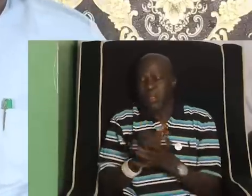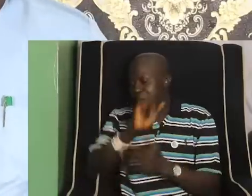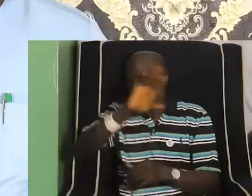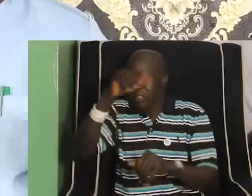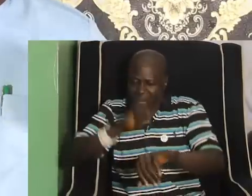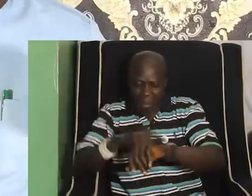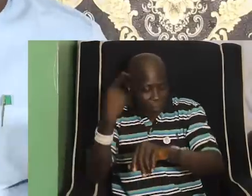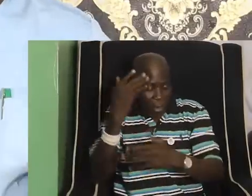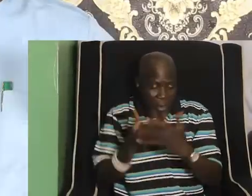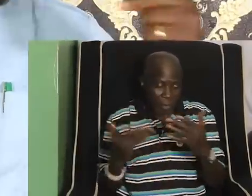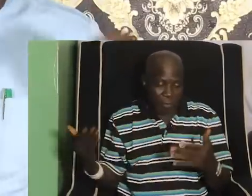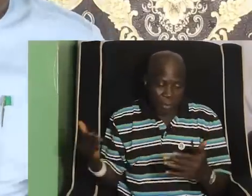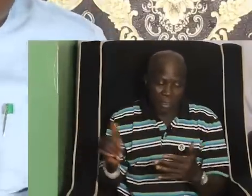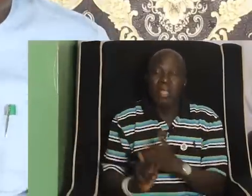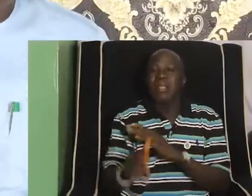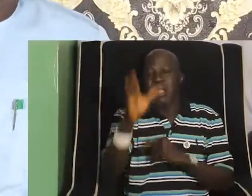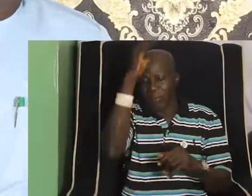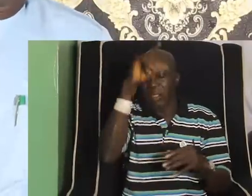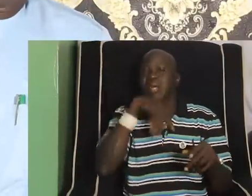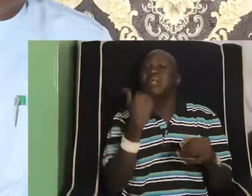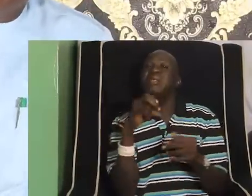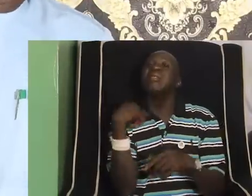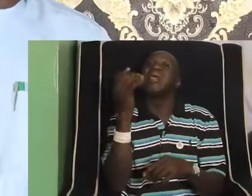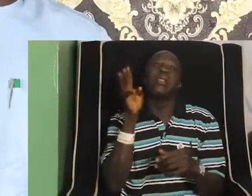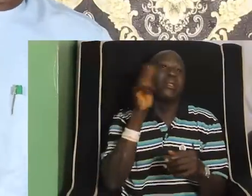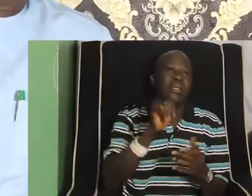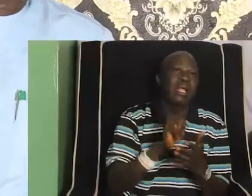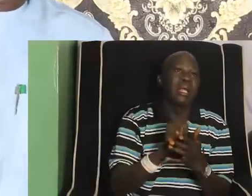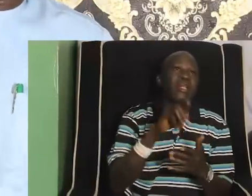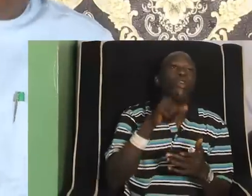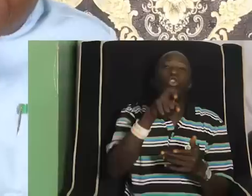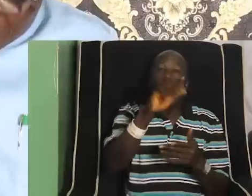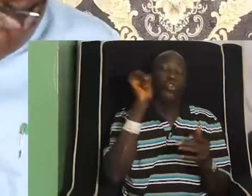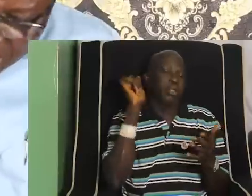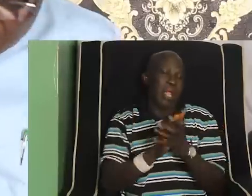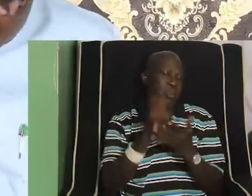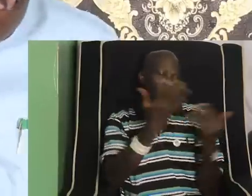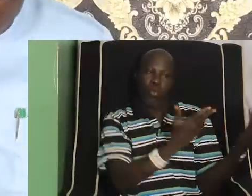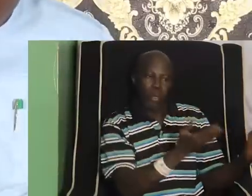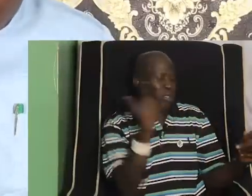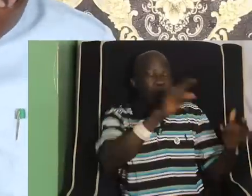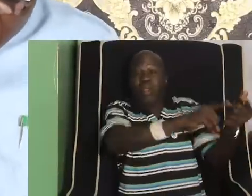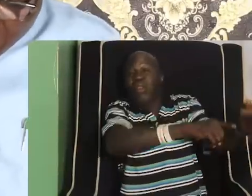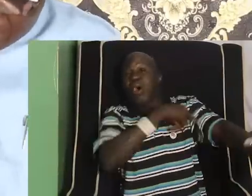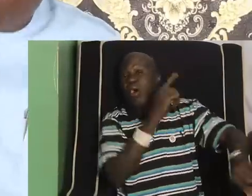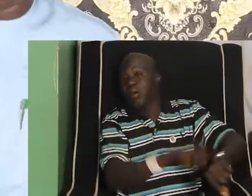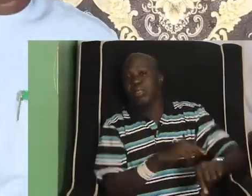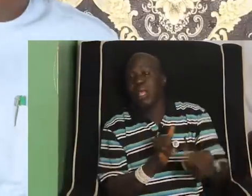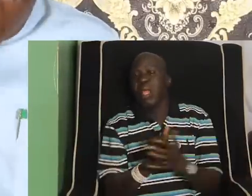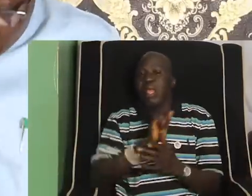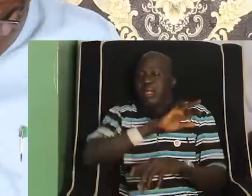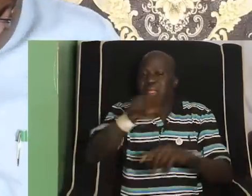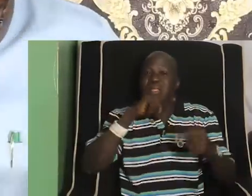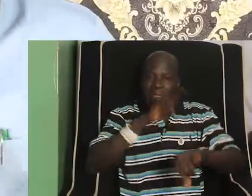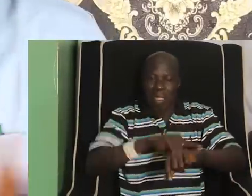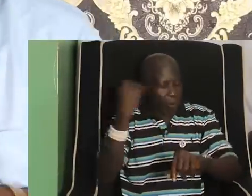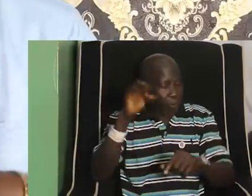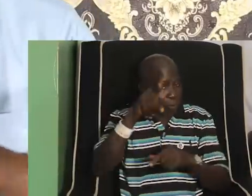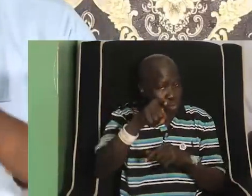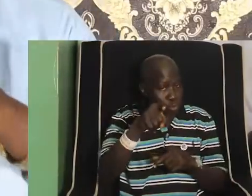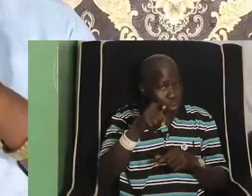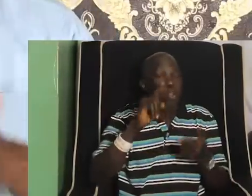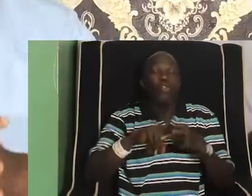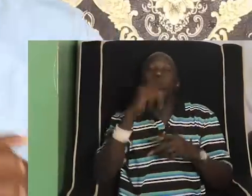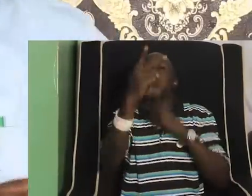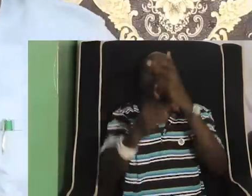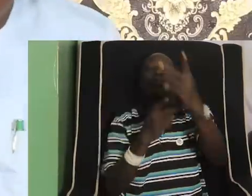is time for everything baba so fun mi pe father is telling me that eyin te tin duro ti pe ti pe those of you that be waiting for a long time atiko to bayi is high time to fe